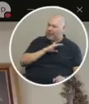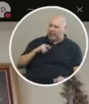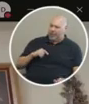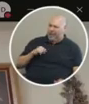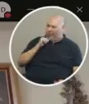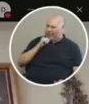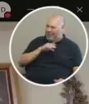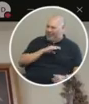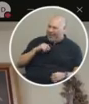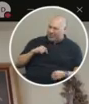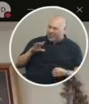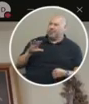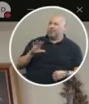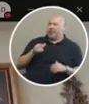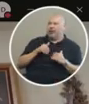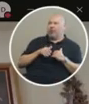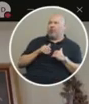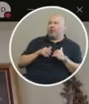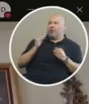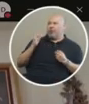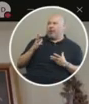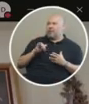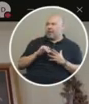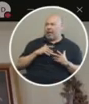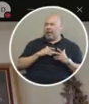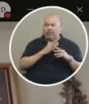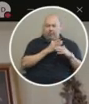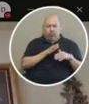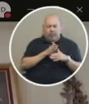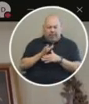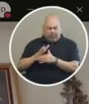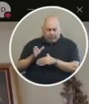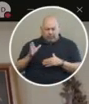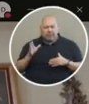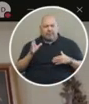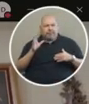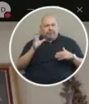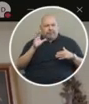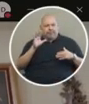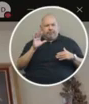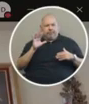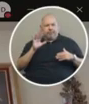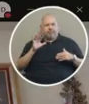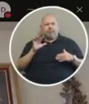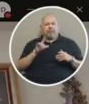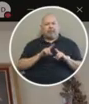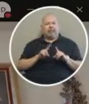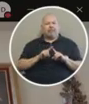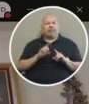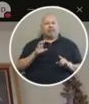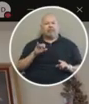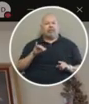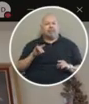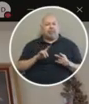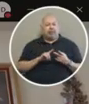January. I'll forward you the information. And there had it broken down by by the different CIPs and the amounts that were issued at the time and